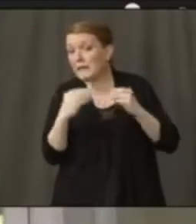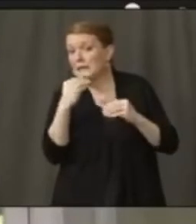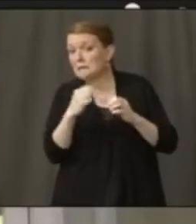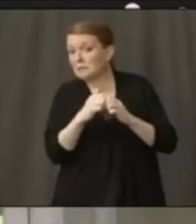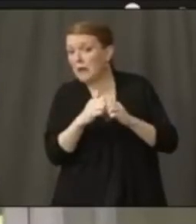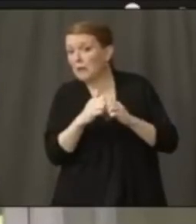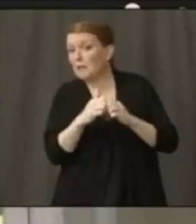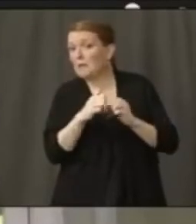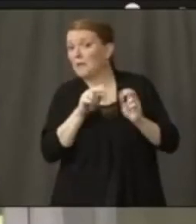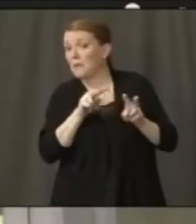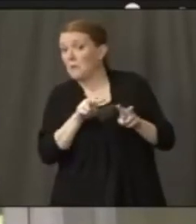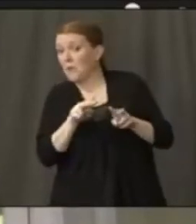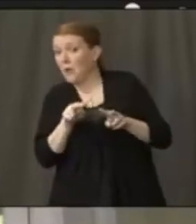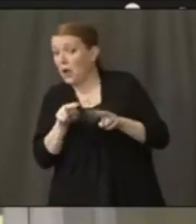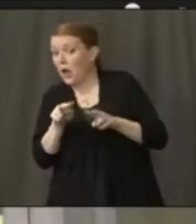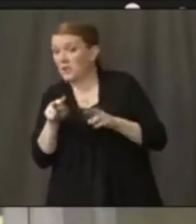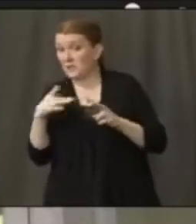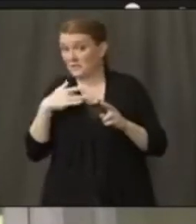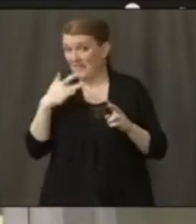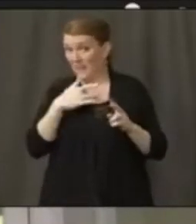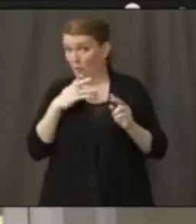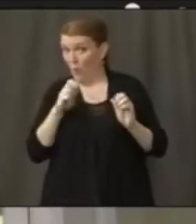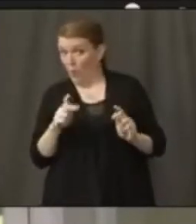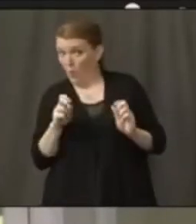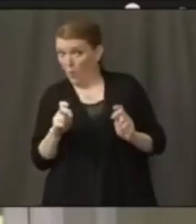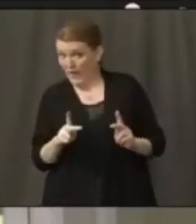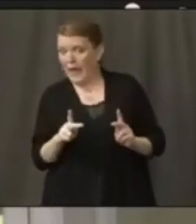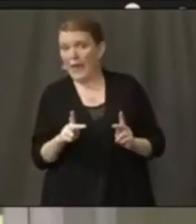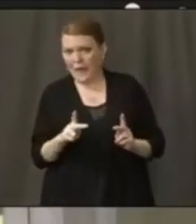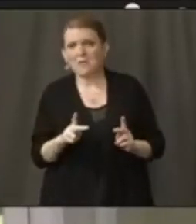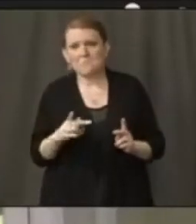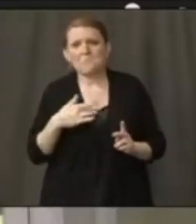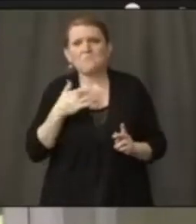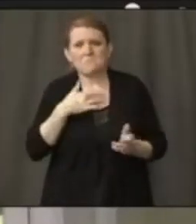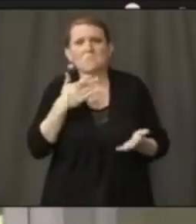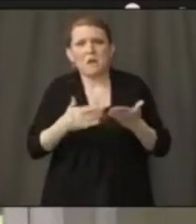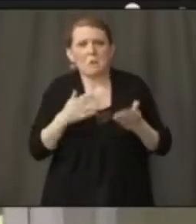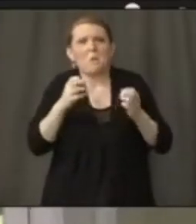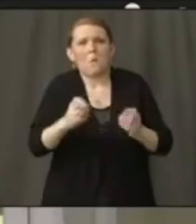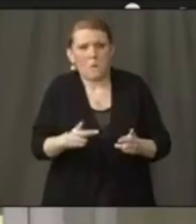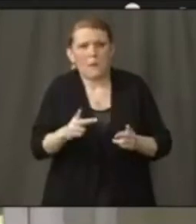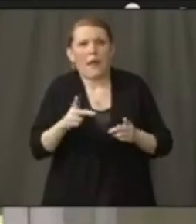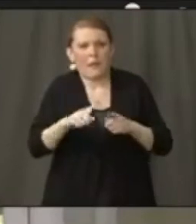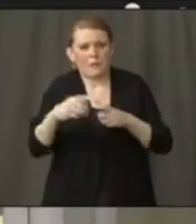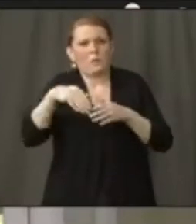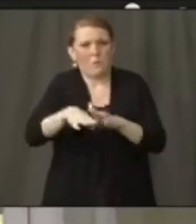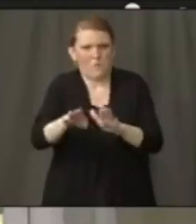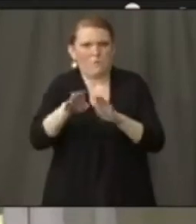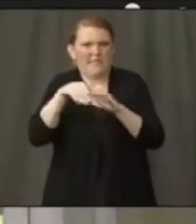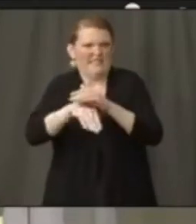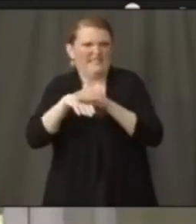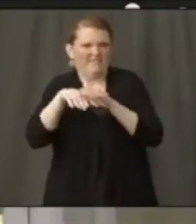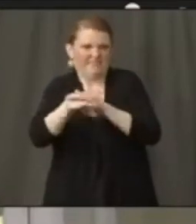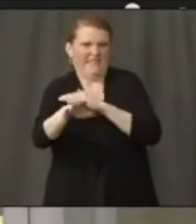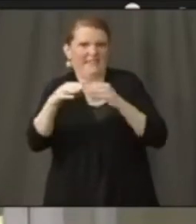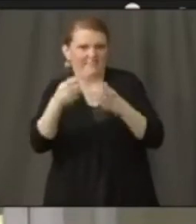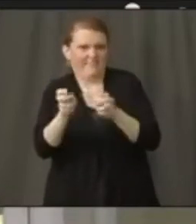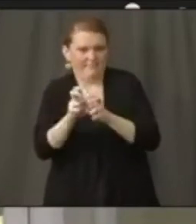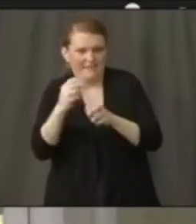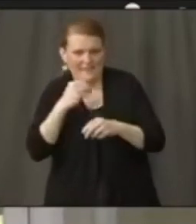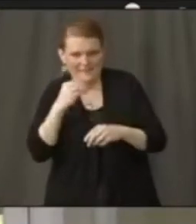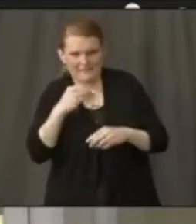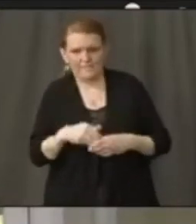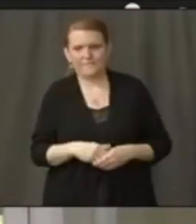thing. A lot of industry professionals came out with a letter earlier today asking for June 3rd as a